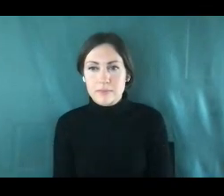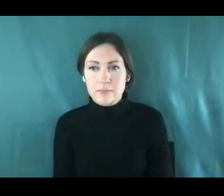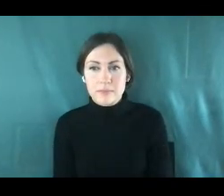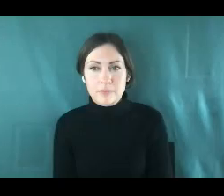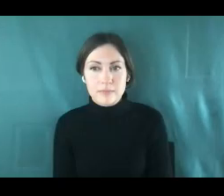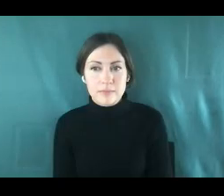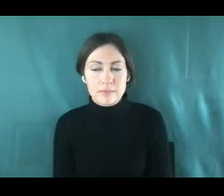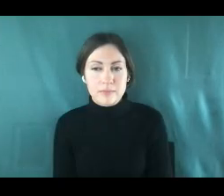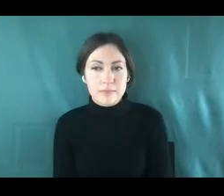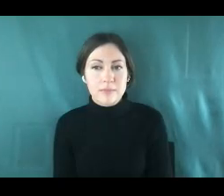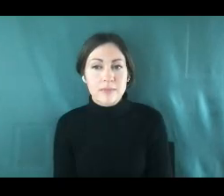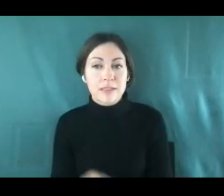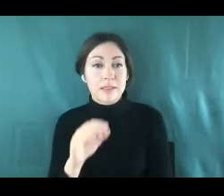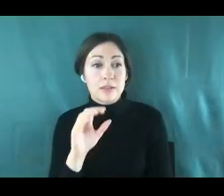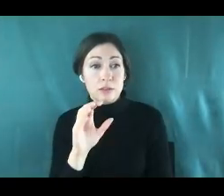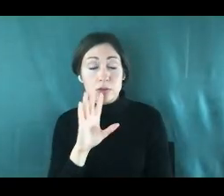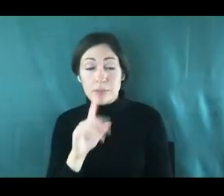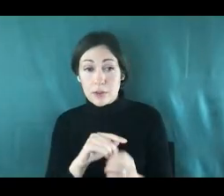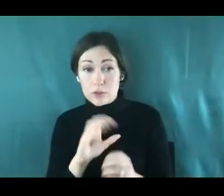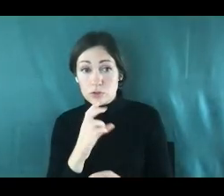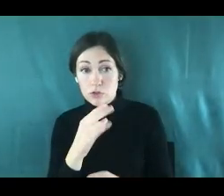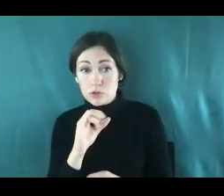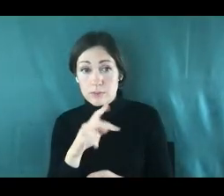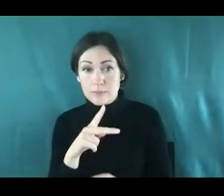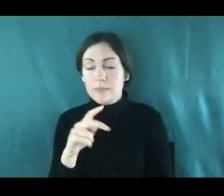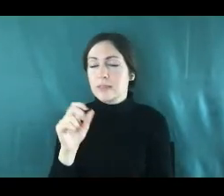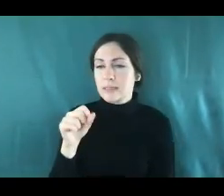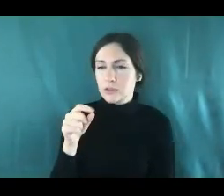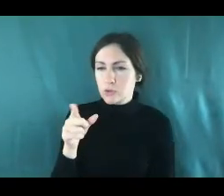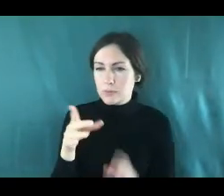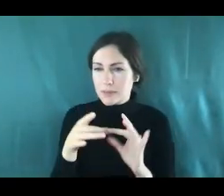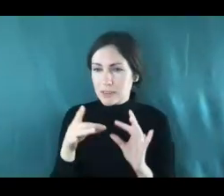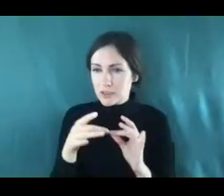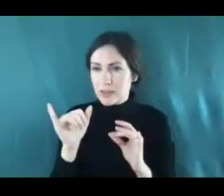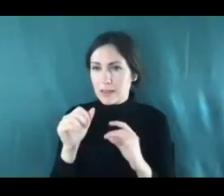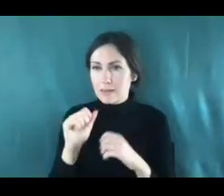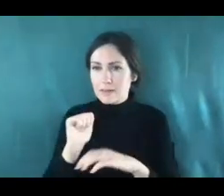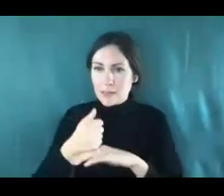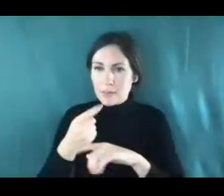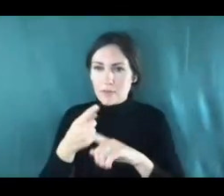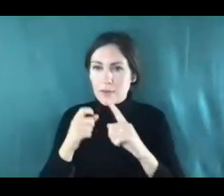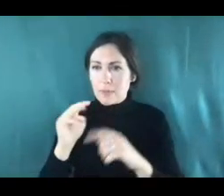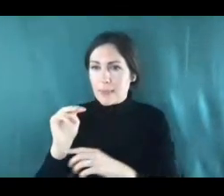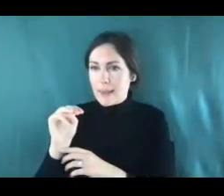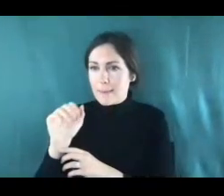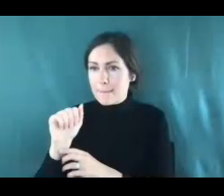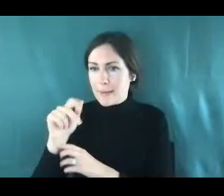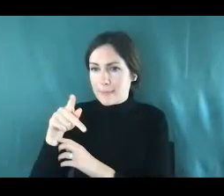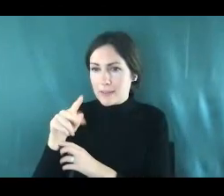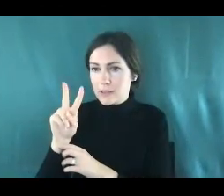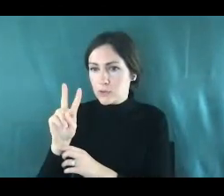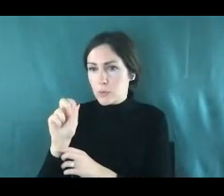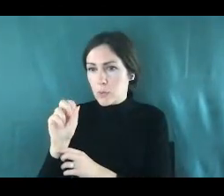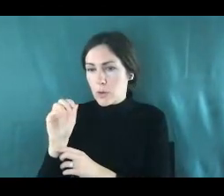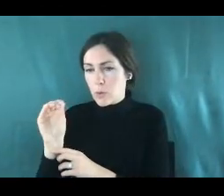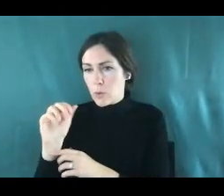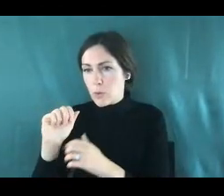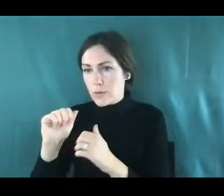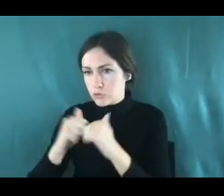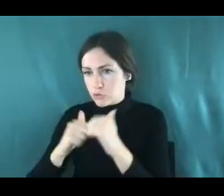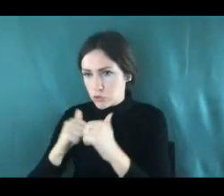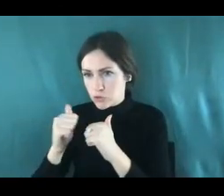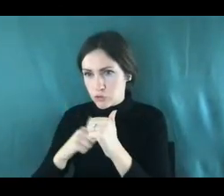On the CHIP, is that what you're saying? Yes, you mentioned it was based on the MAP 2.0 framework.